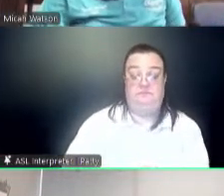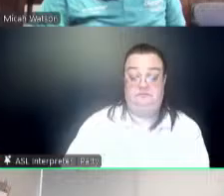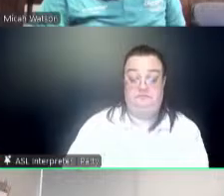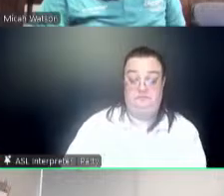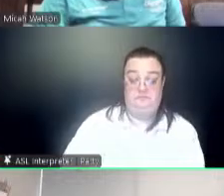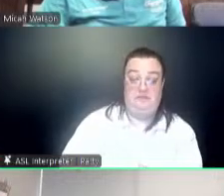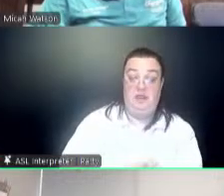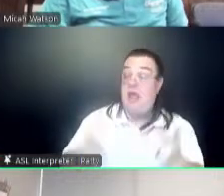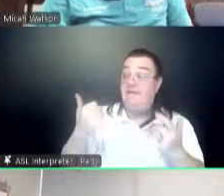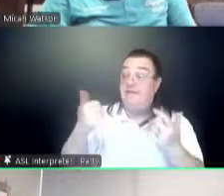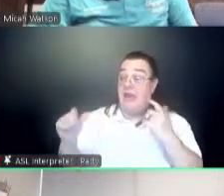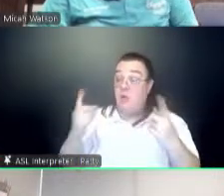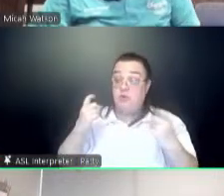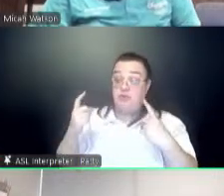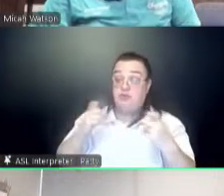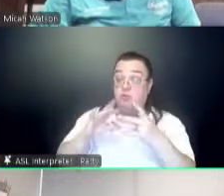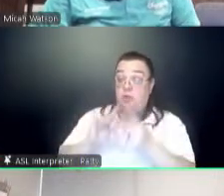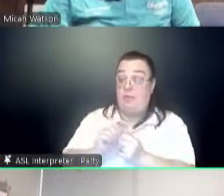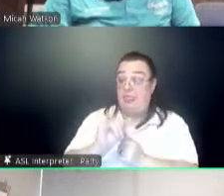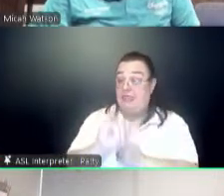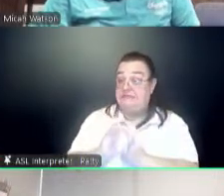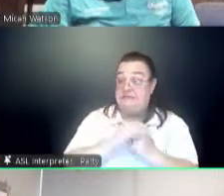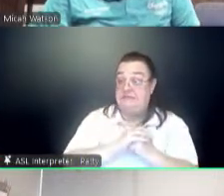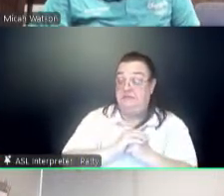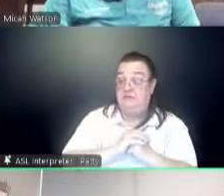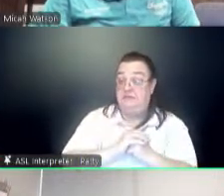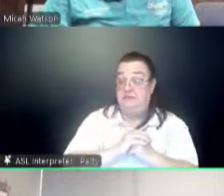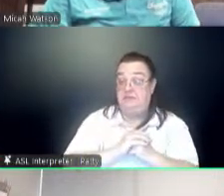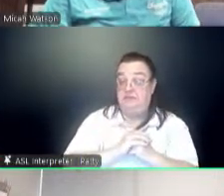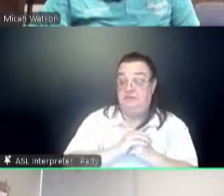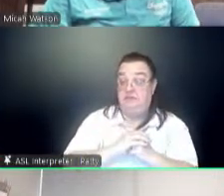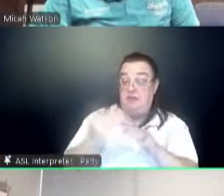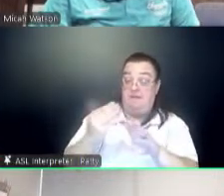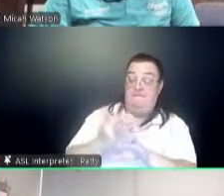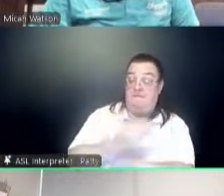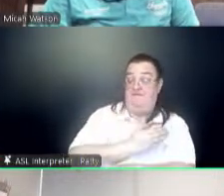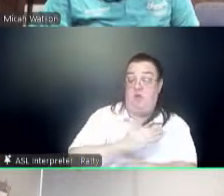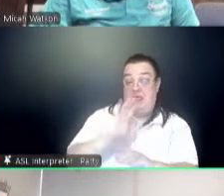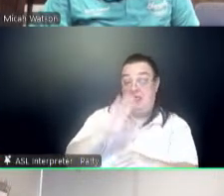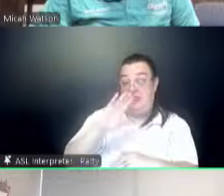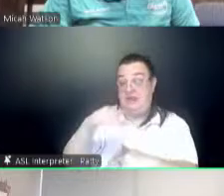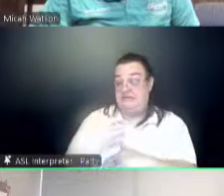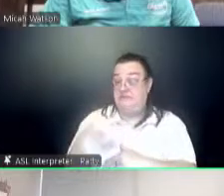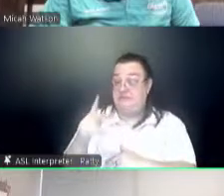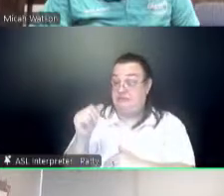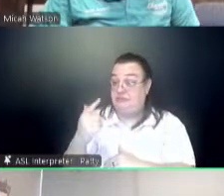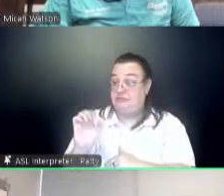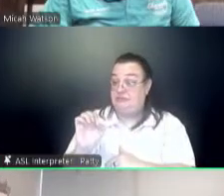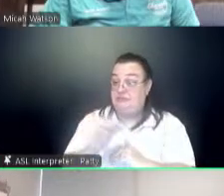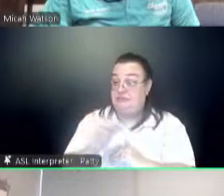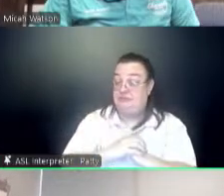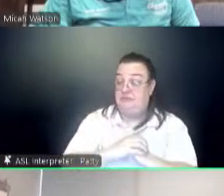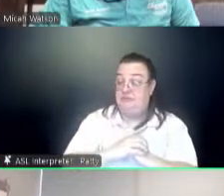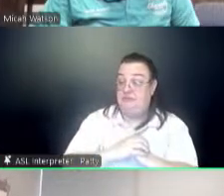Are there any questions about this before turning to the next page?